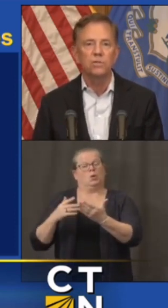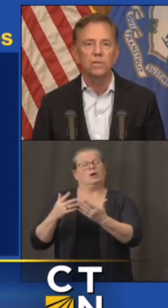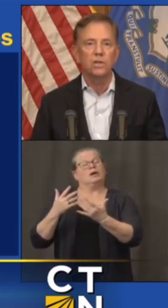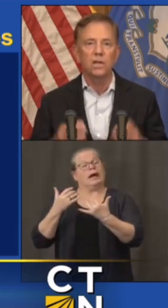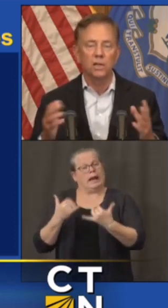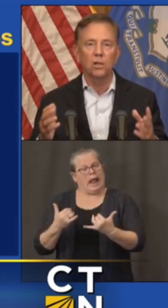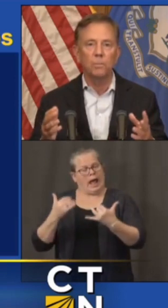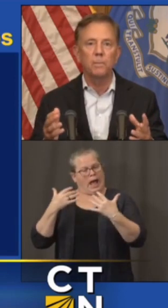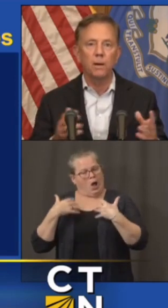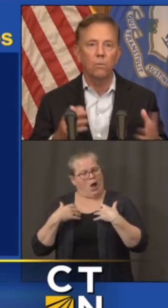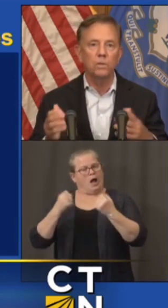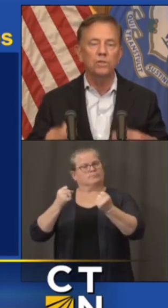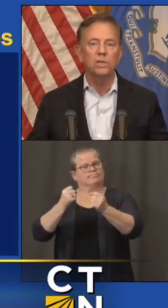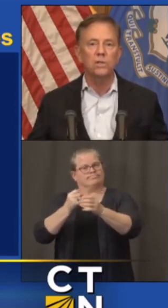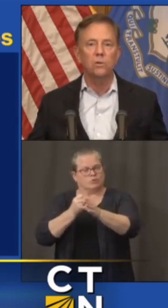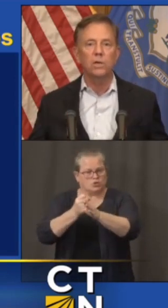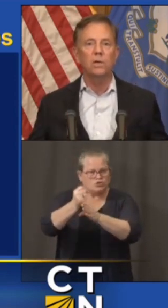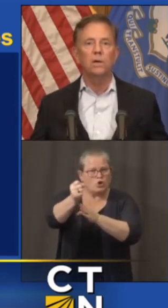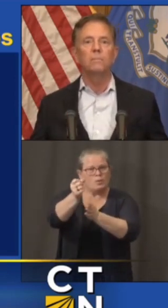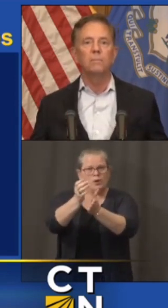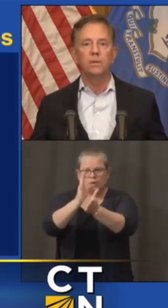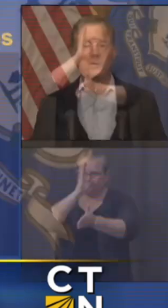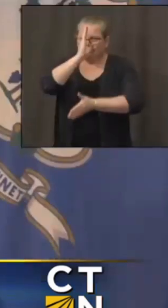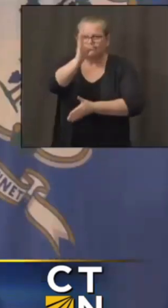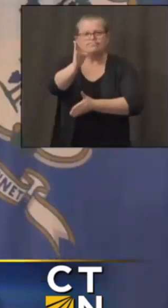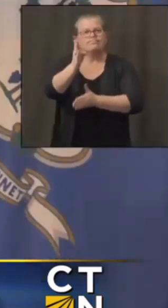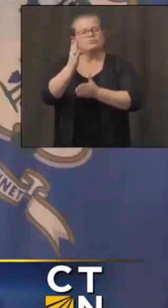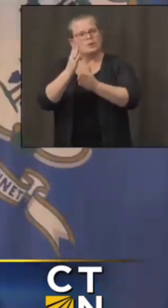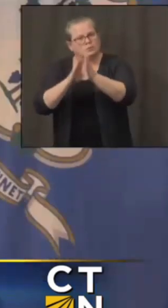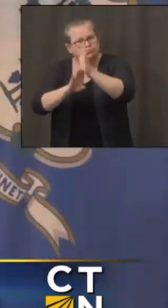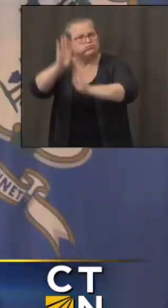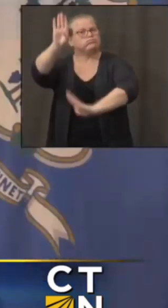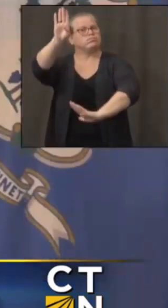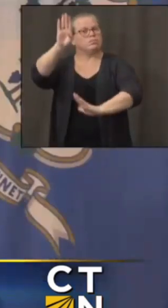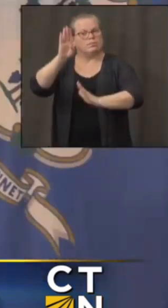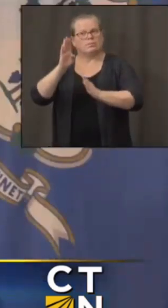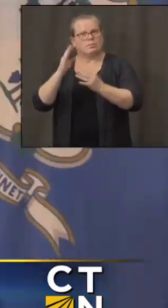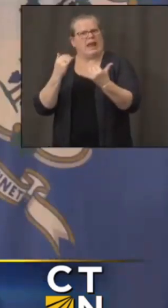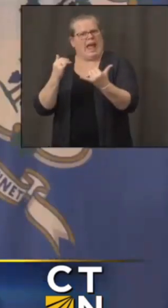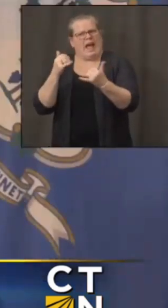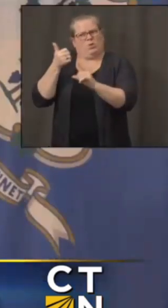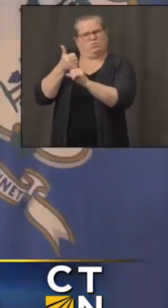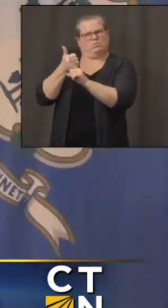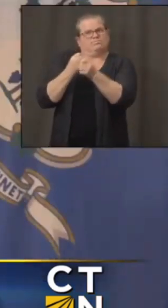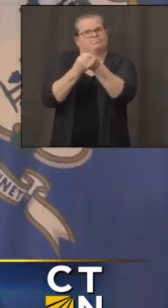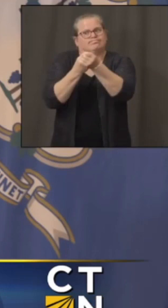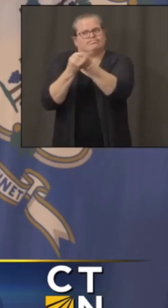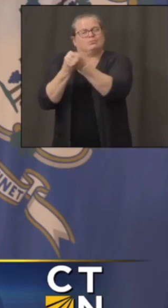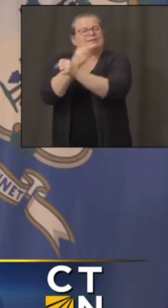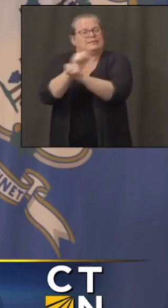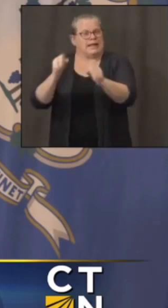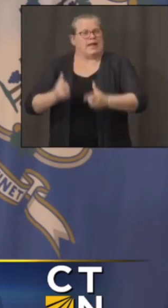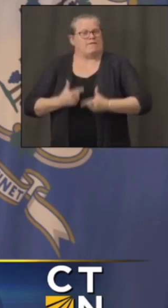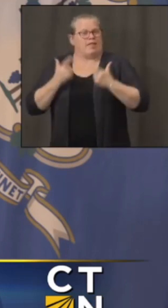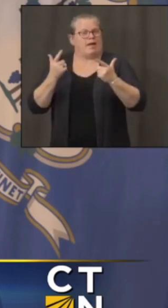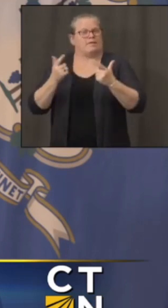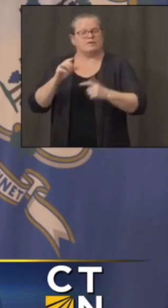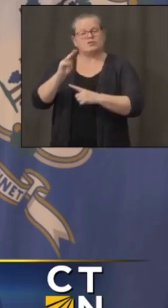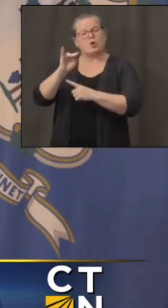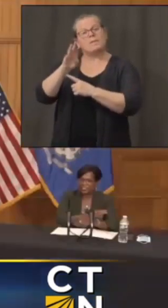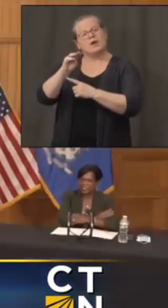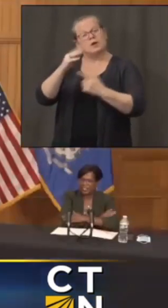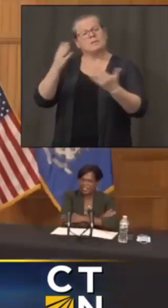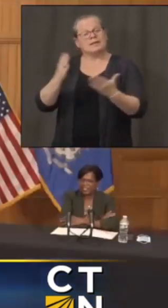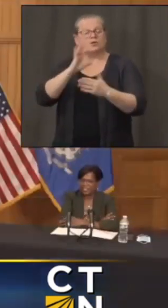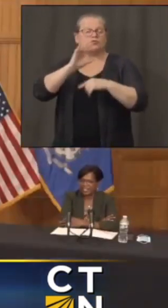Mary is just going to tell you a little bit about what she's hearing in terms of mental health and substance use and what we're doing about it. Mary? Yes,